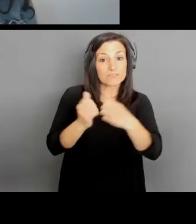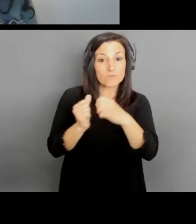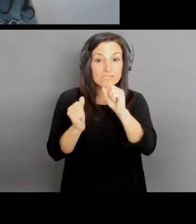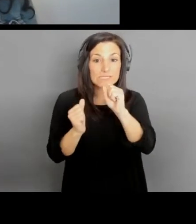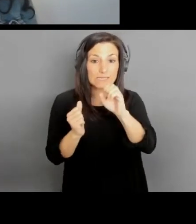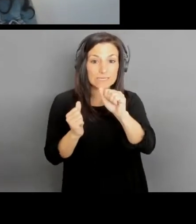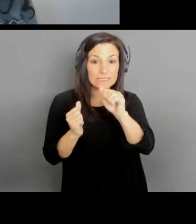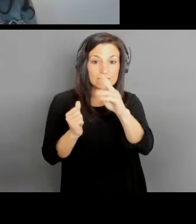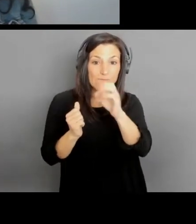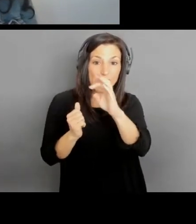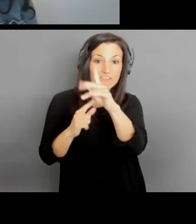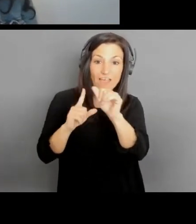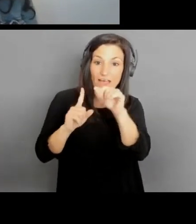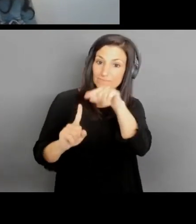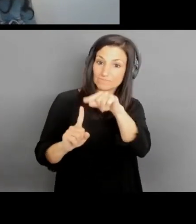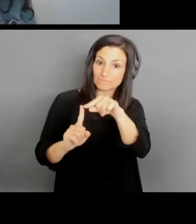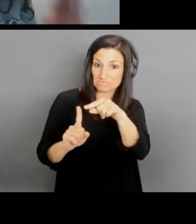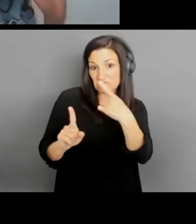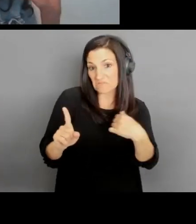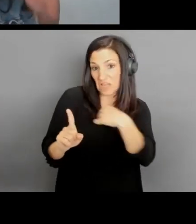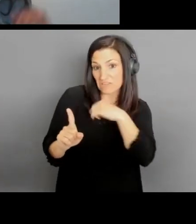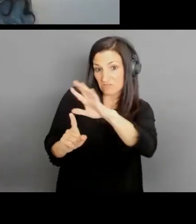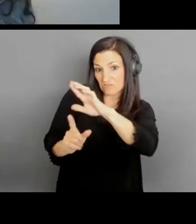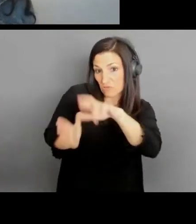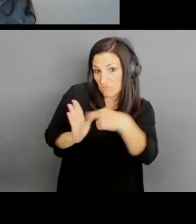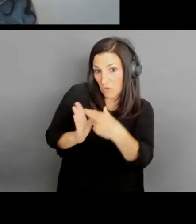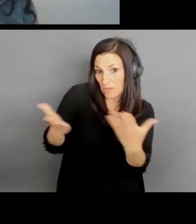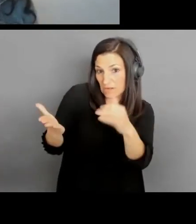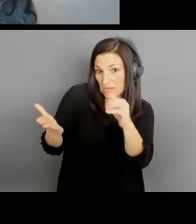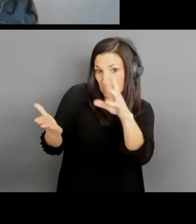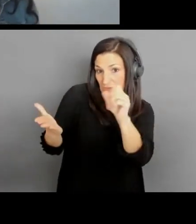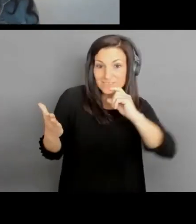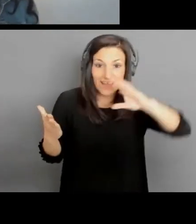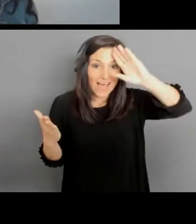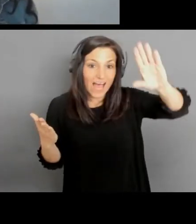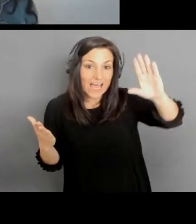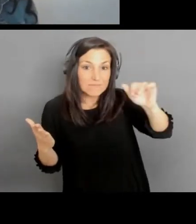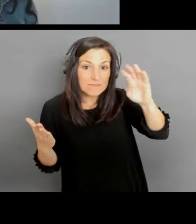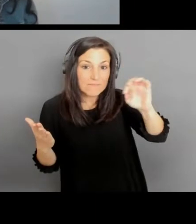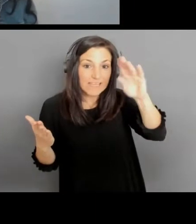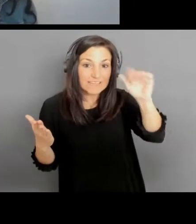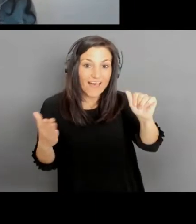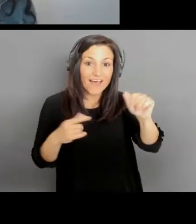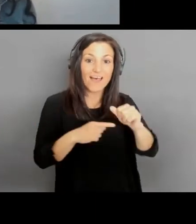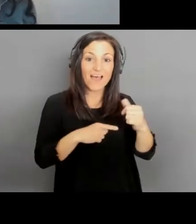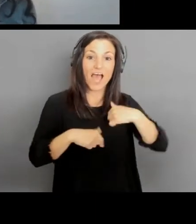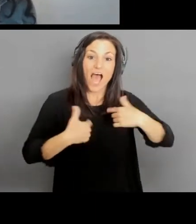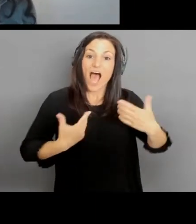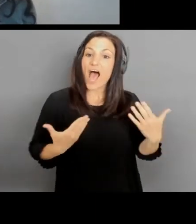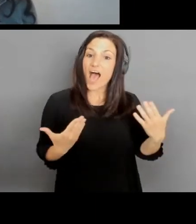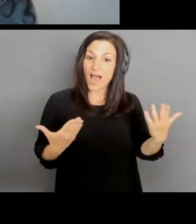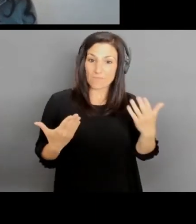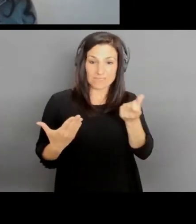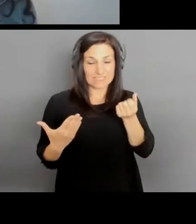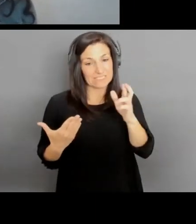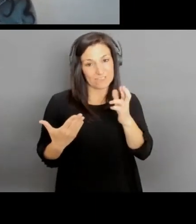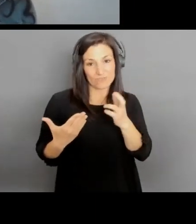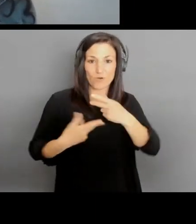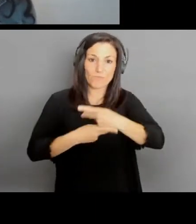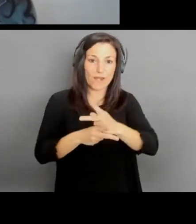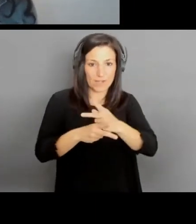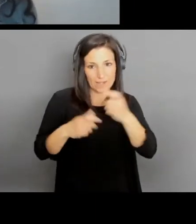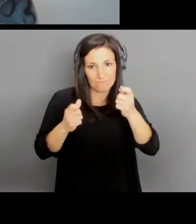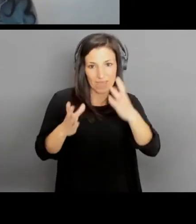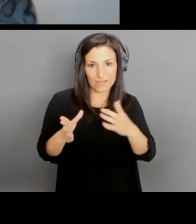role at AWS. Absolutely. Hey guys, my name is Sananda. I'm a senior product manager and I work on application modernization space